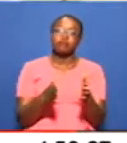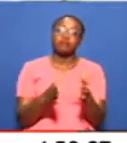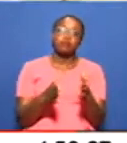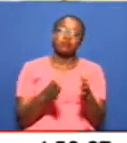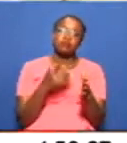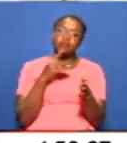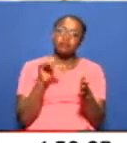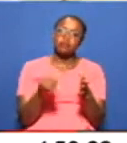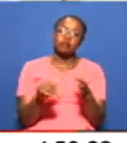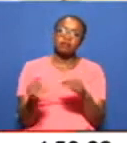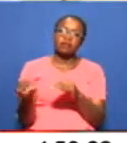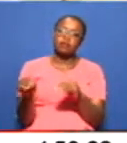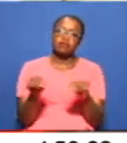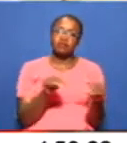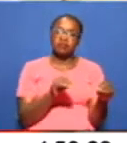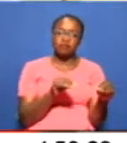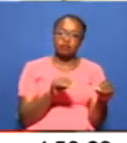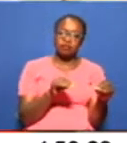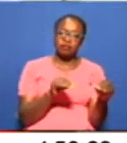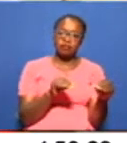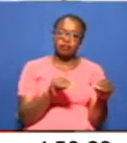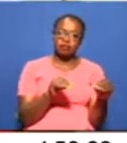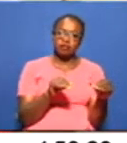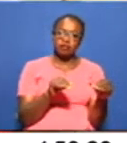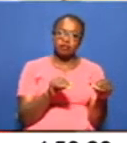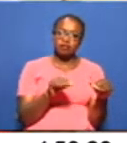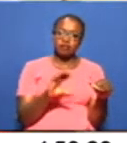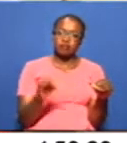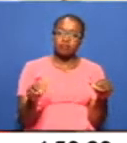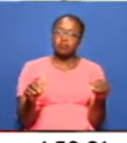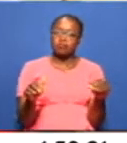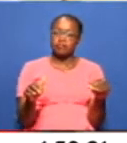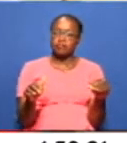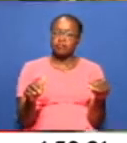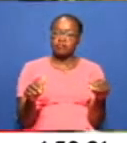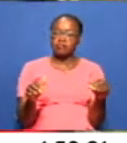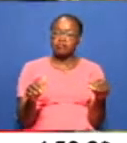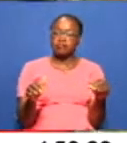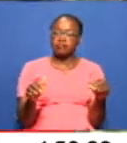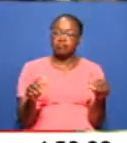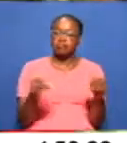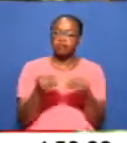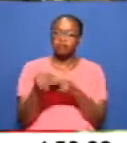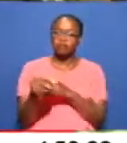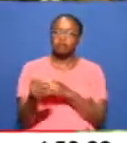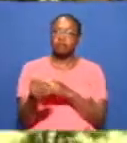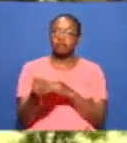can move this county, this region forward.